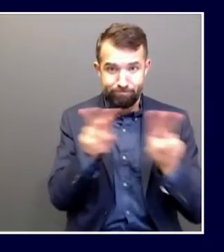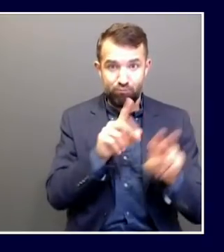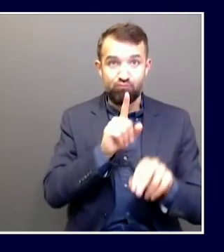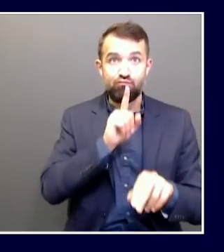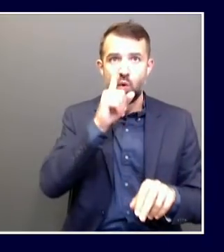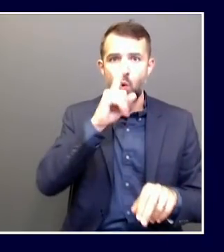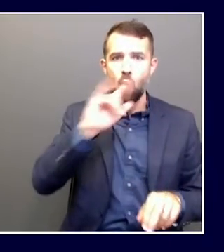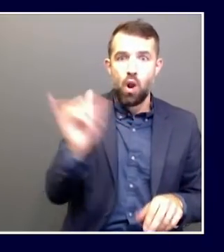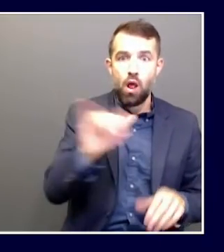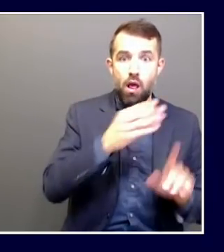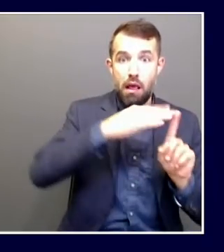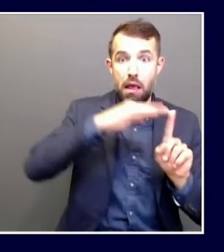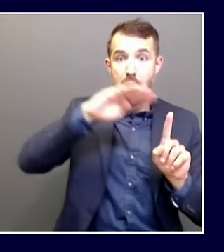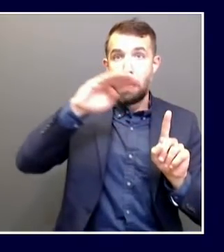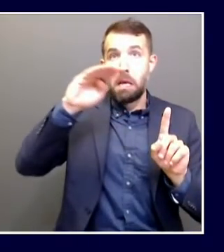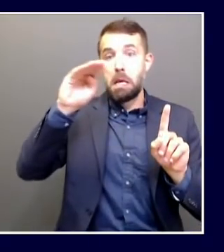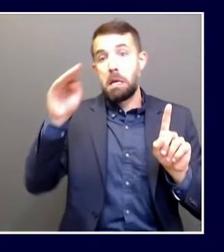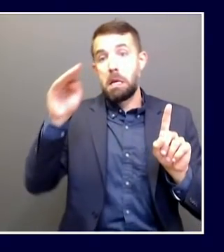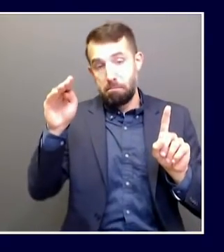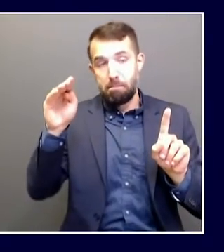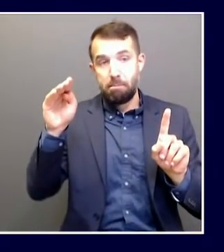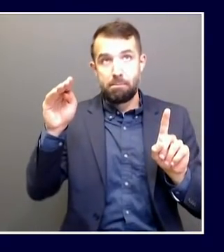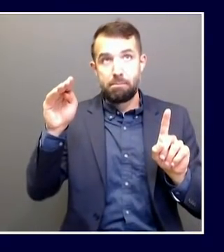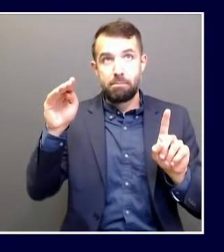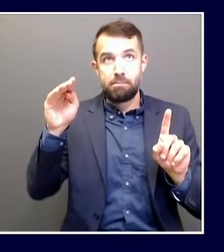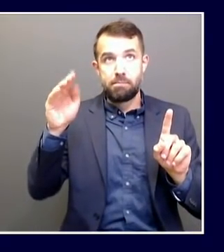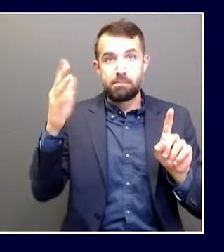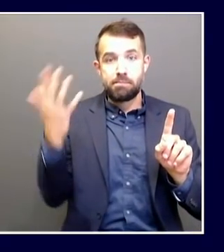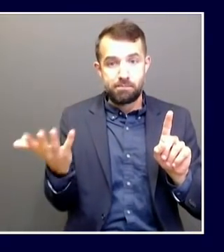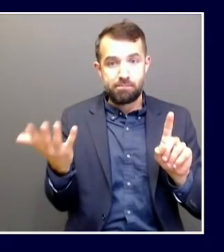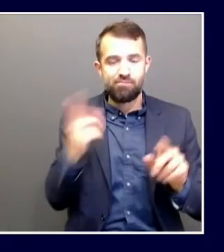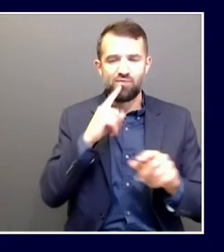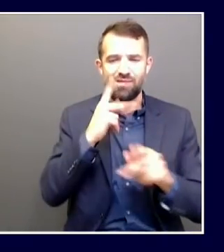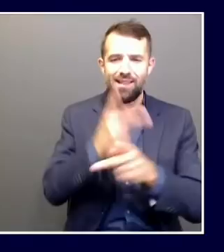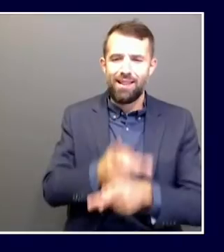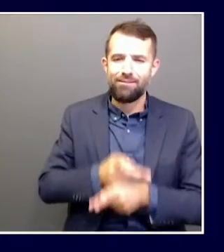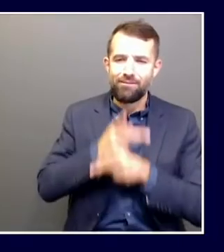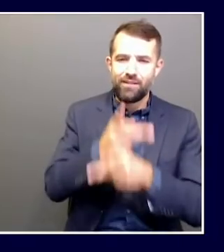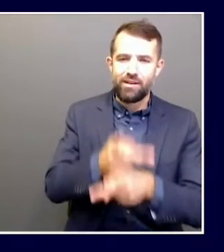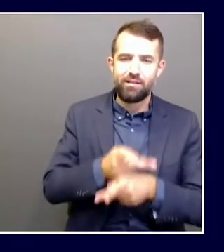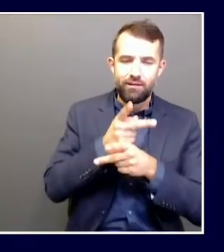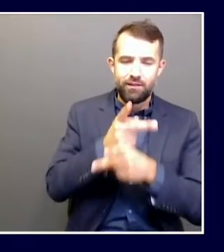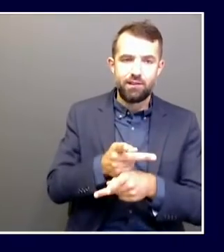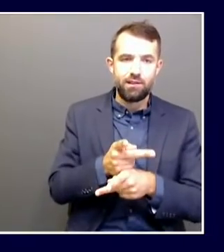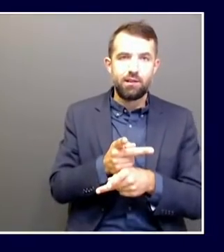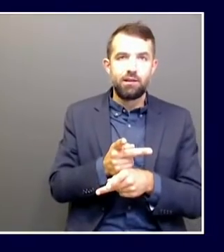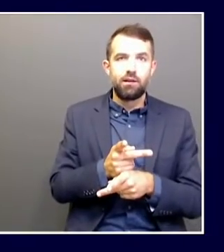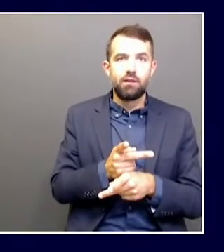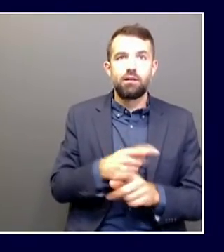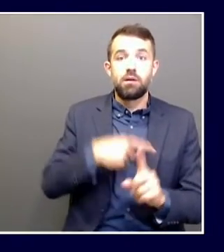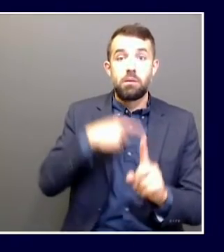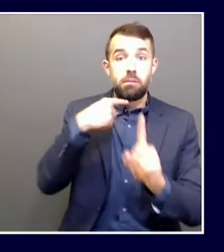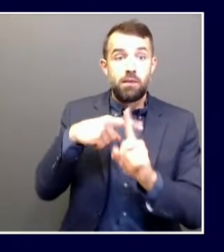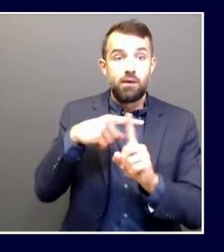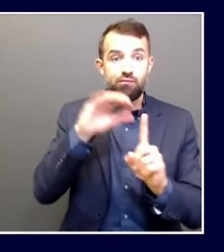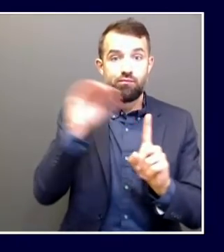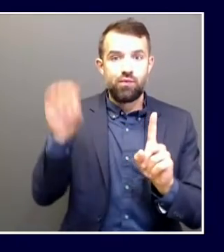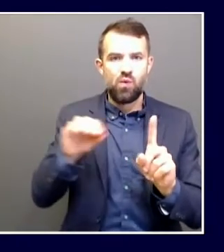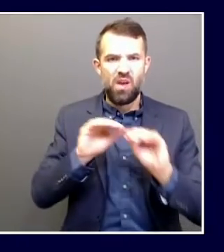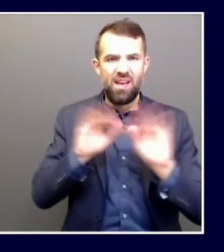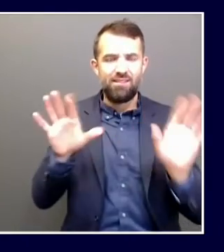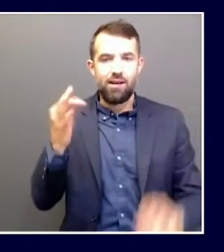Great. And just and one other thing I wanted to make sure I understood when we're talking about the positivity rate. You said, the 19%